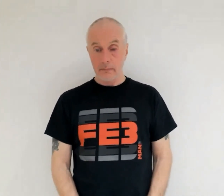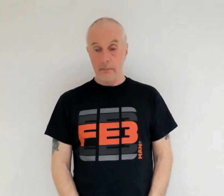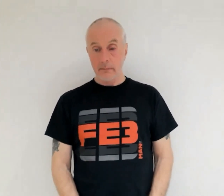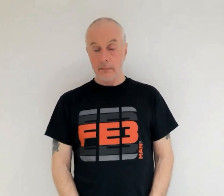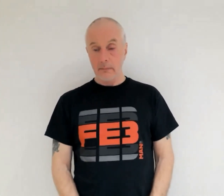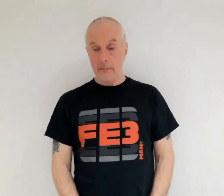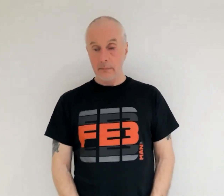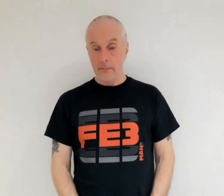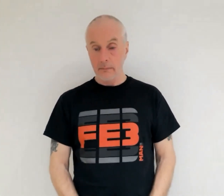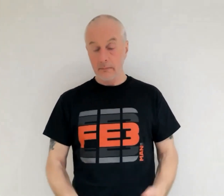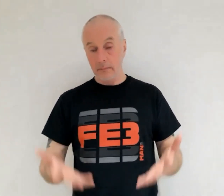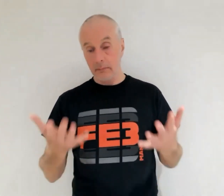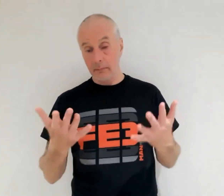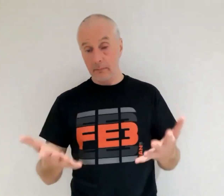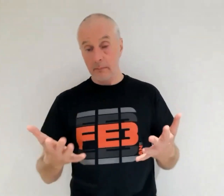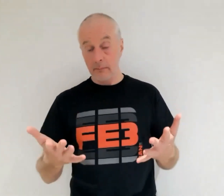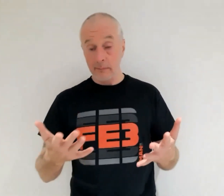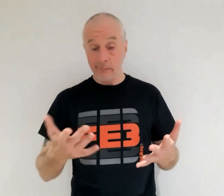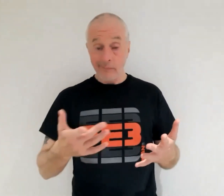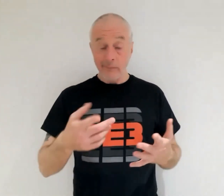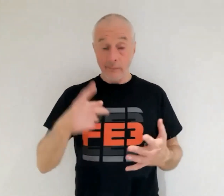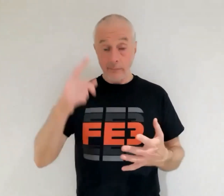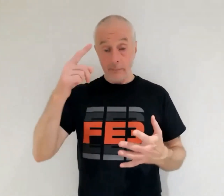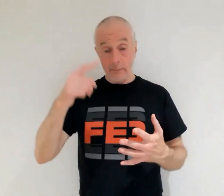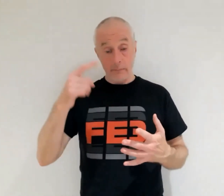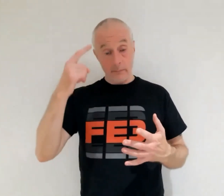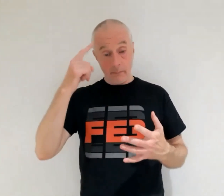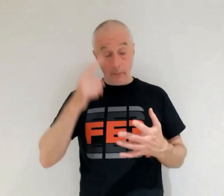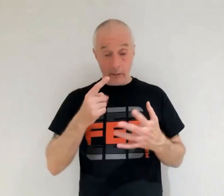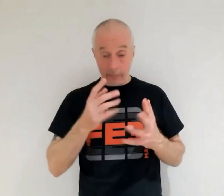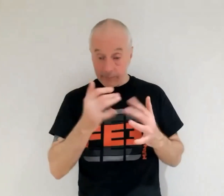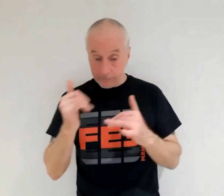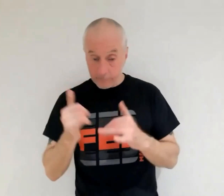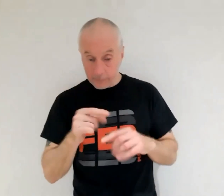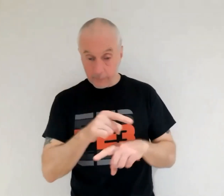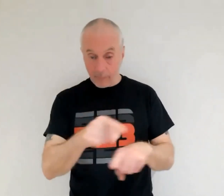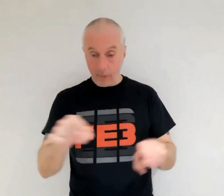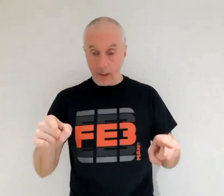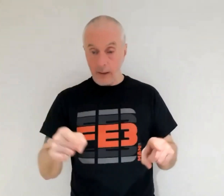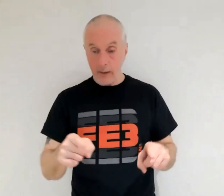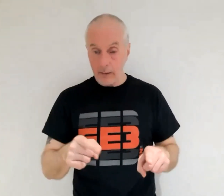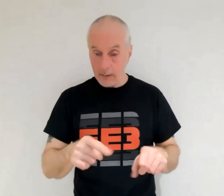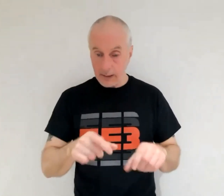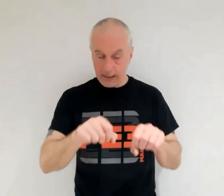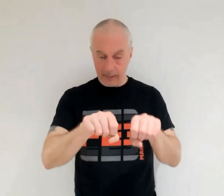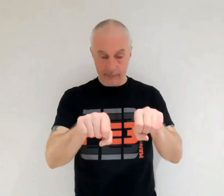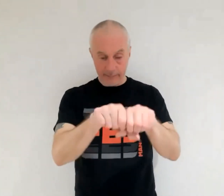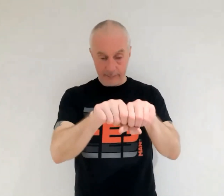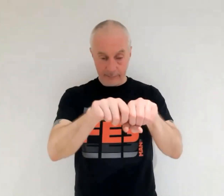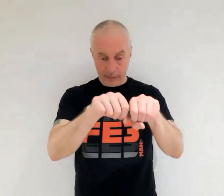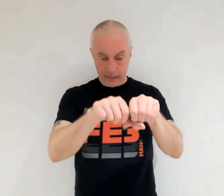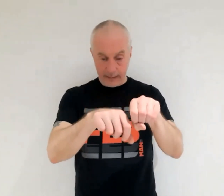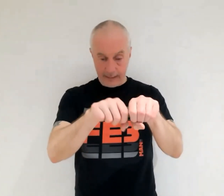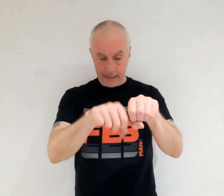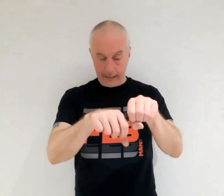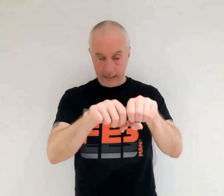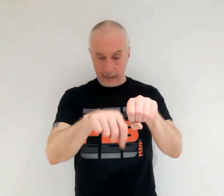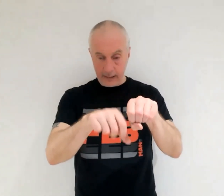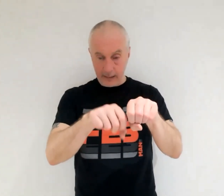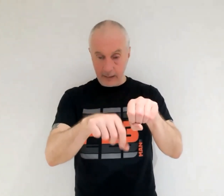just that process doesn't really happen. So you don't get leak sizes of hydrogen that